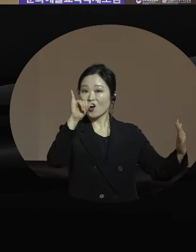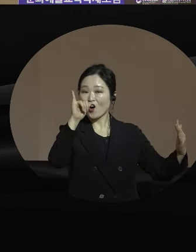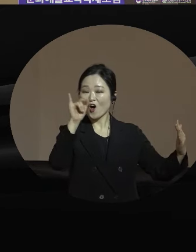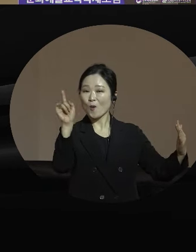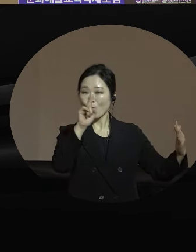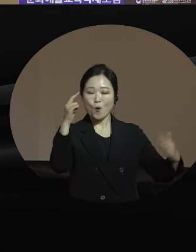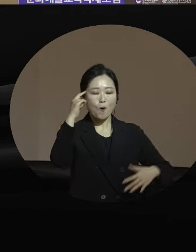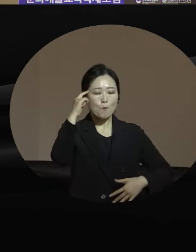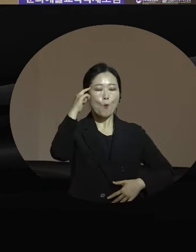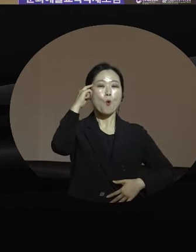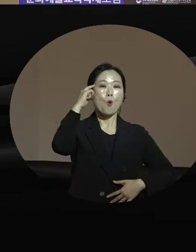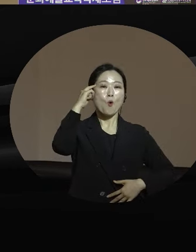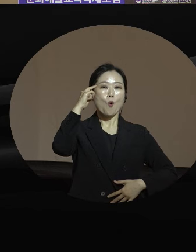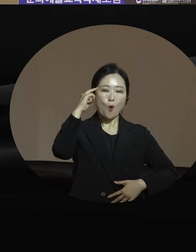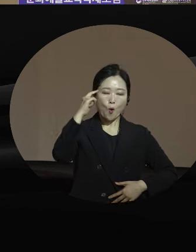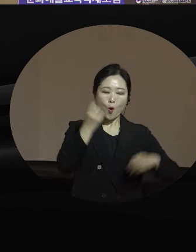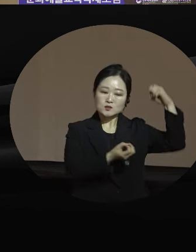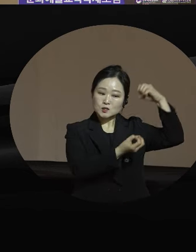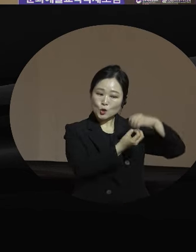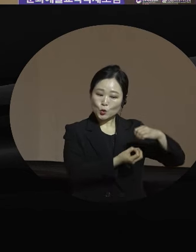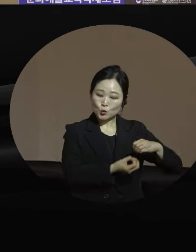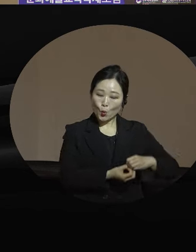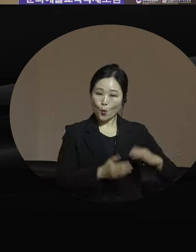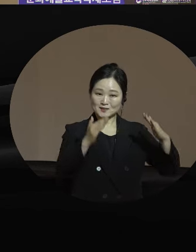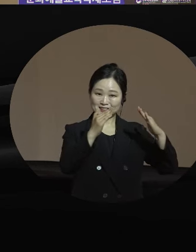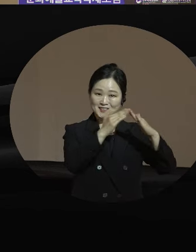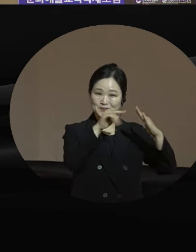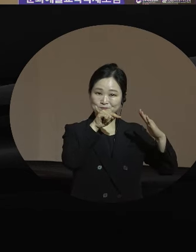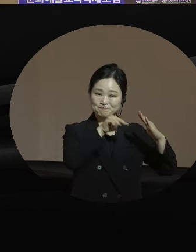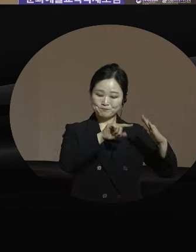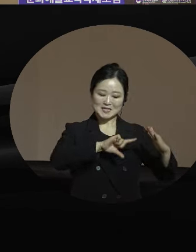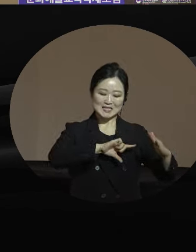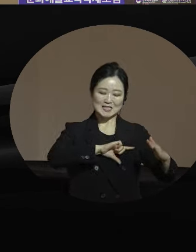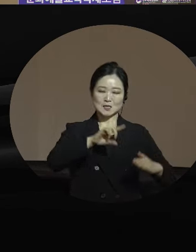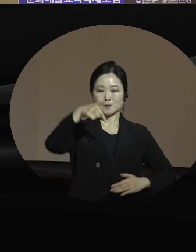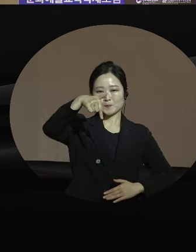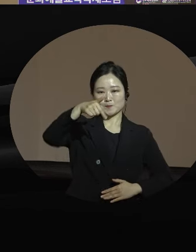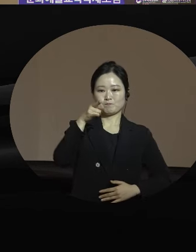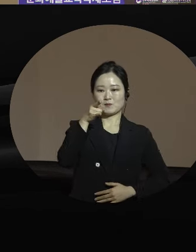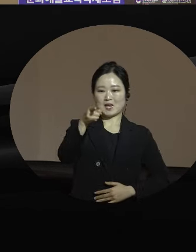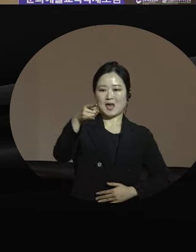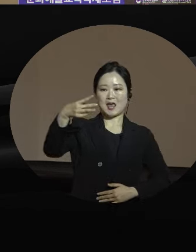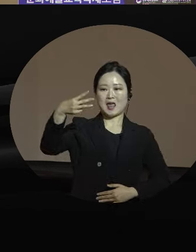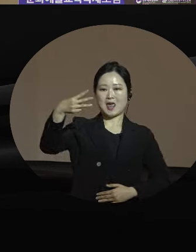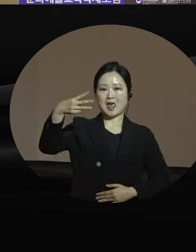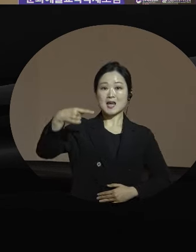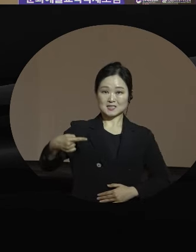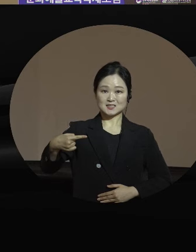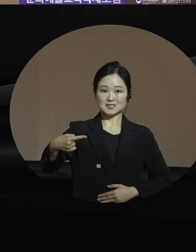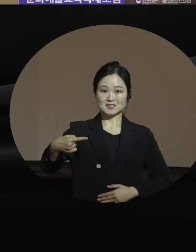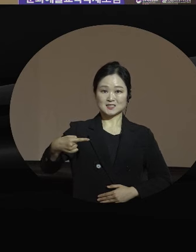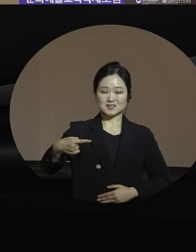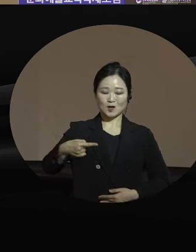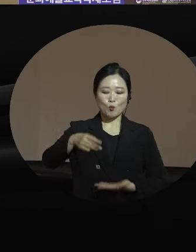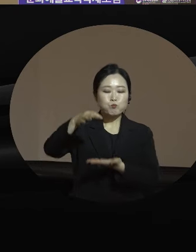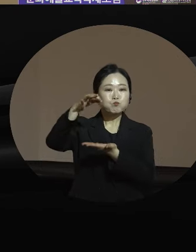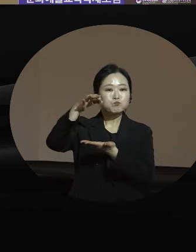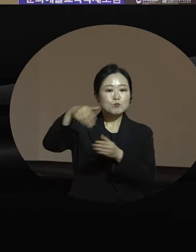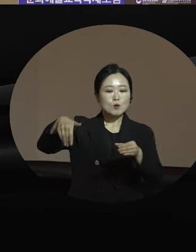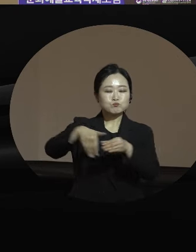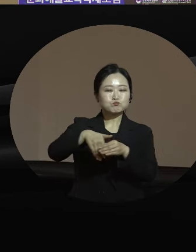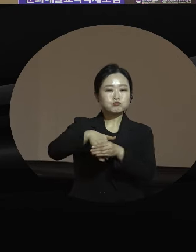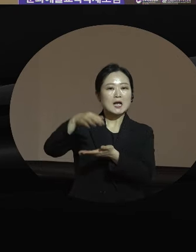UNESCO's list of intangible cultural heritage of humanity to children and young people and tourists visiting